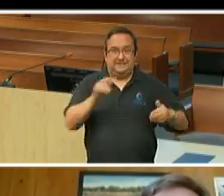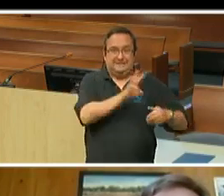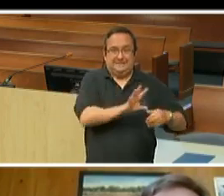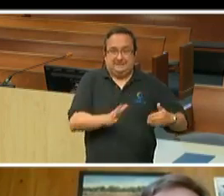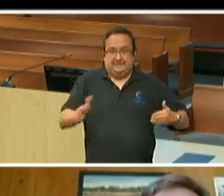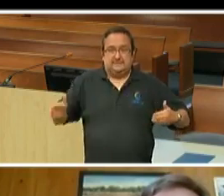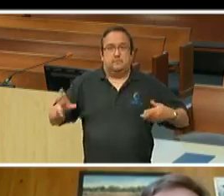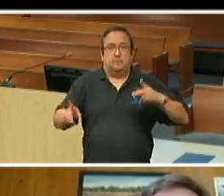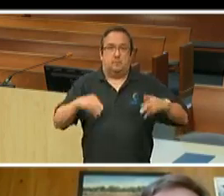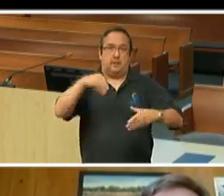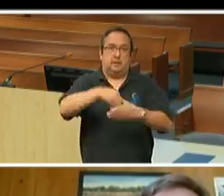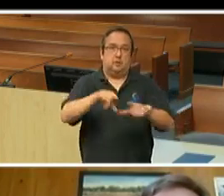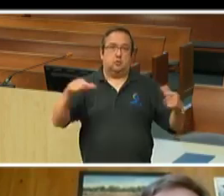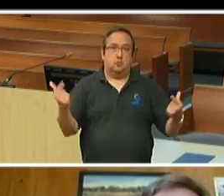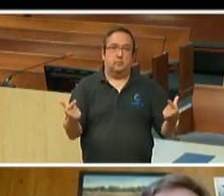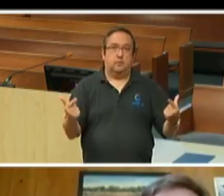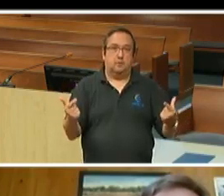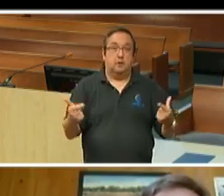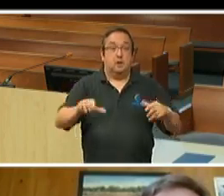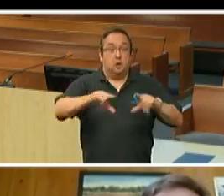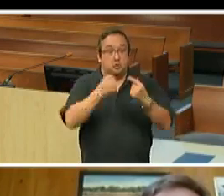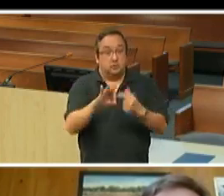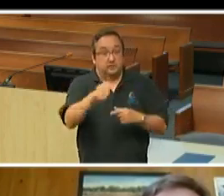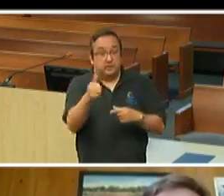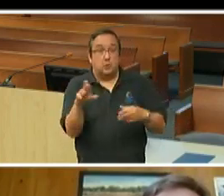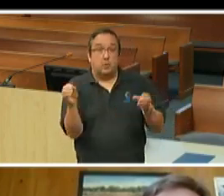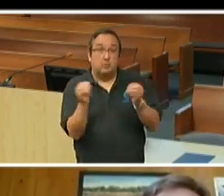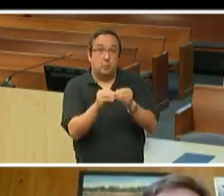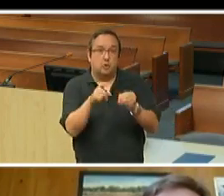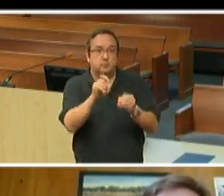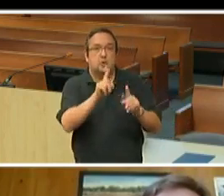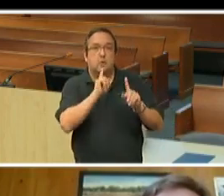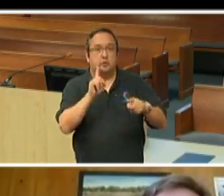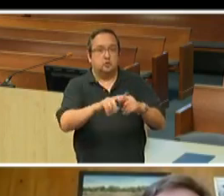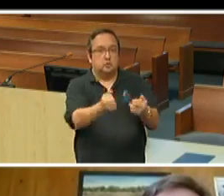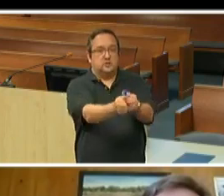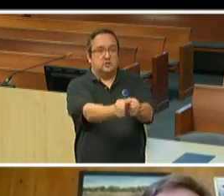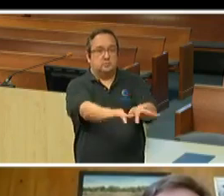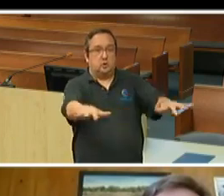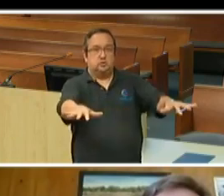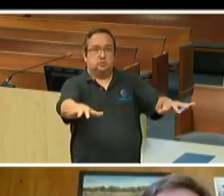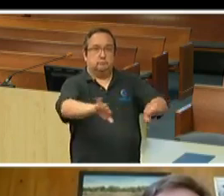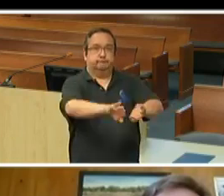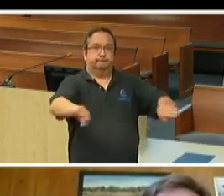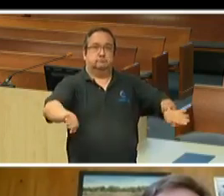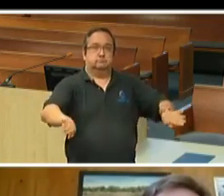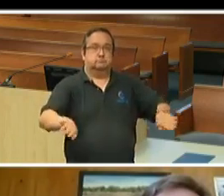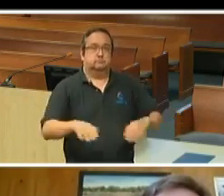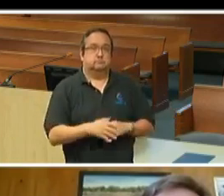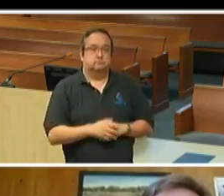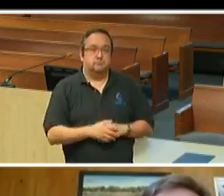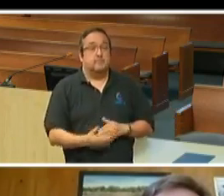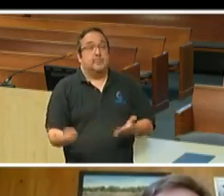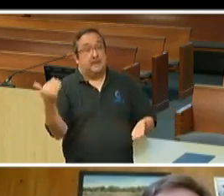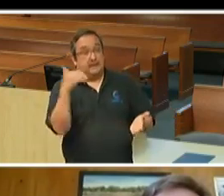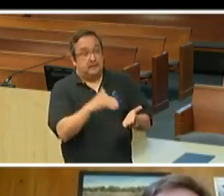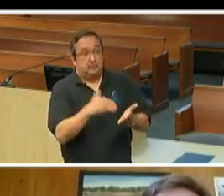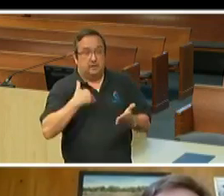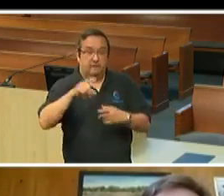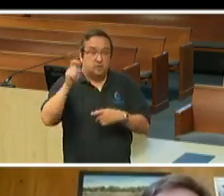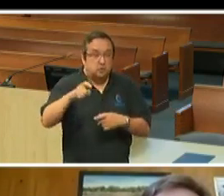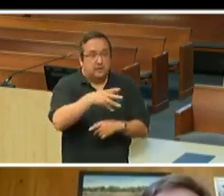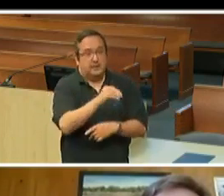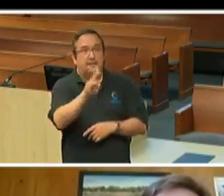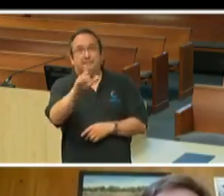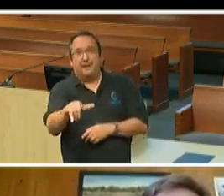distancing. Groups of 10 or more may be ordered to disperse. That sounds good. We have shoulds and we have